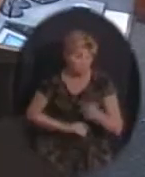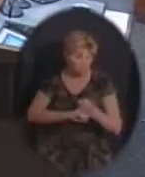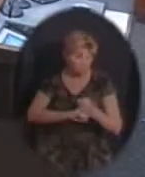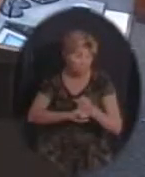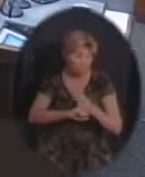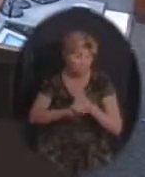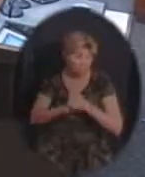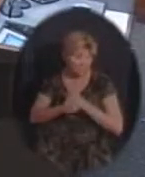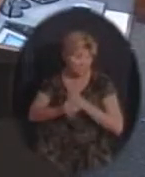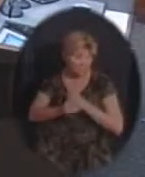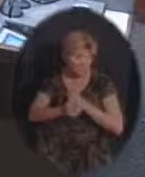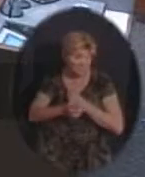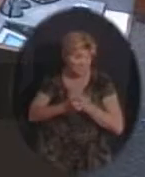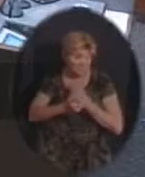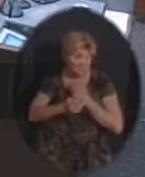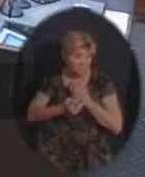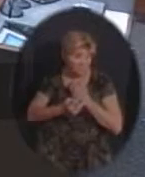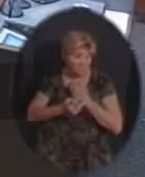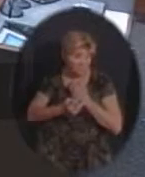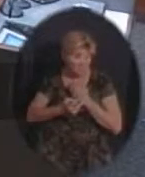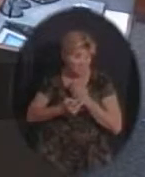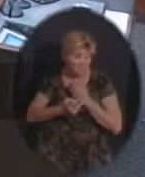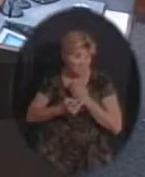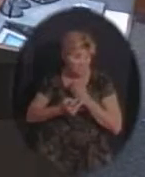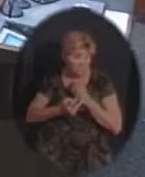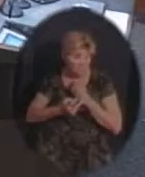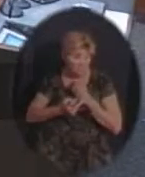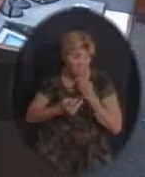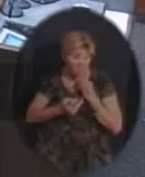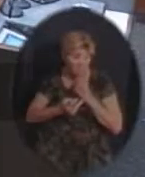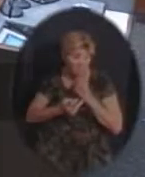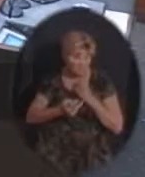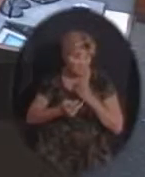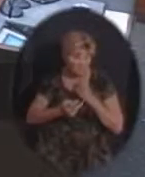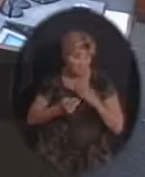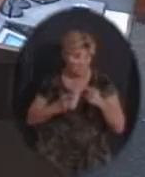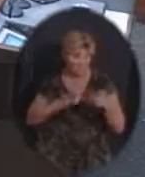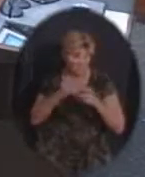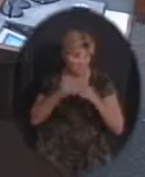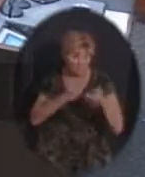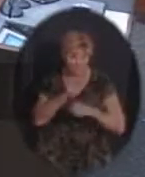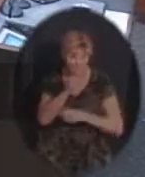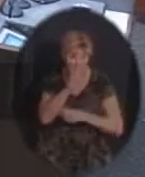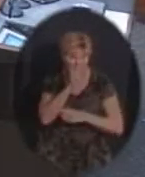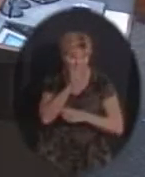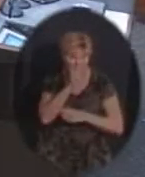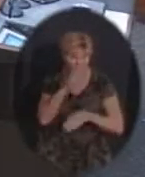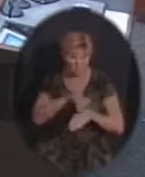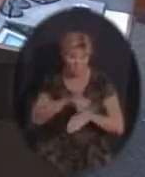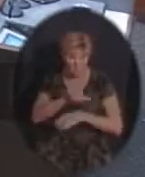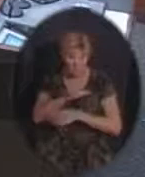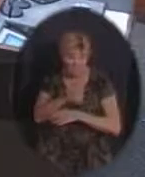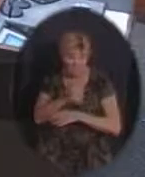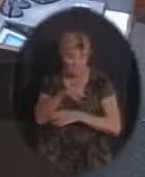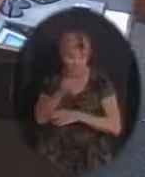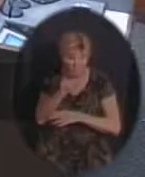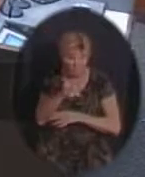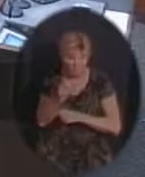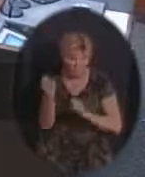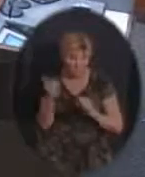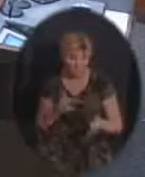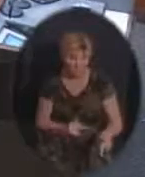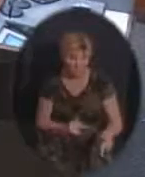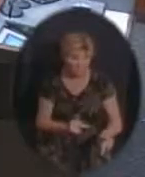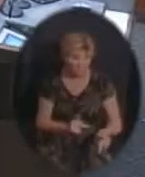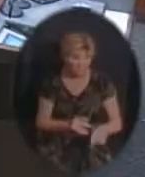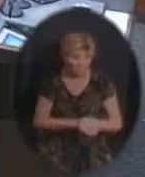Motion by Mr. Gilmore, second by Ms. Ashley to recess to executive session to return at 10:30. Ms.